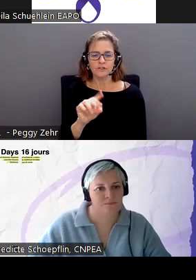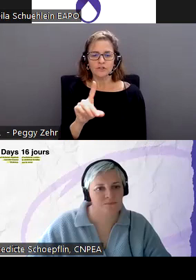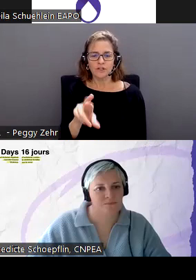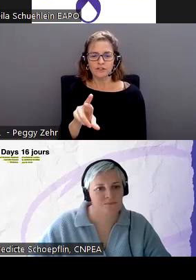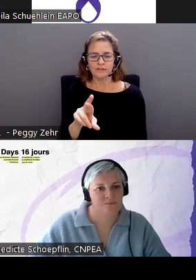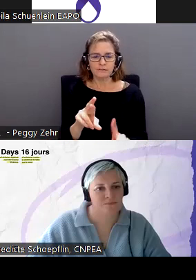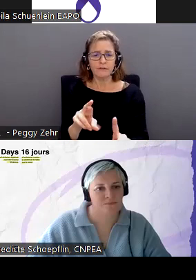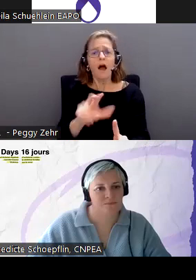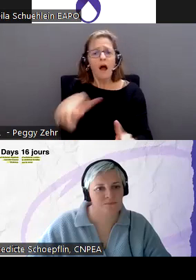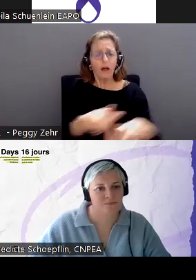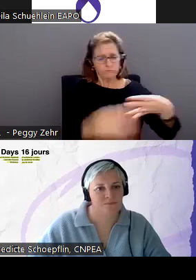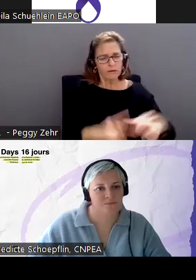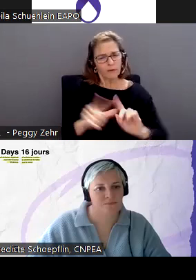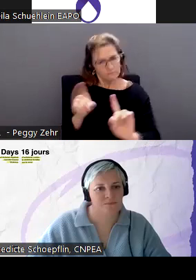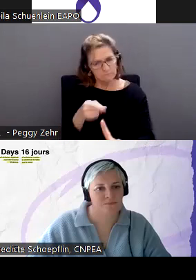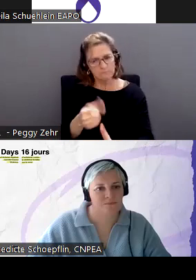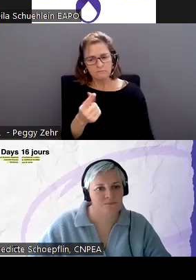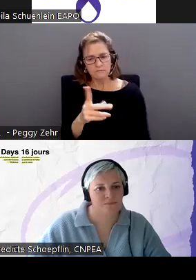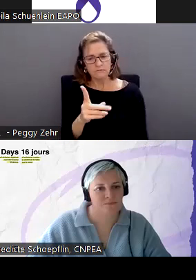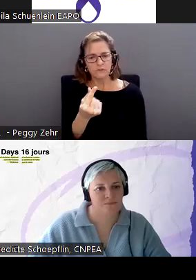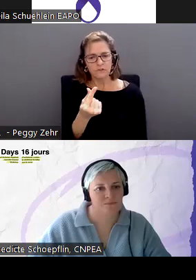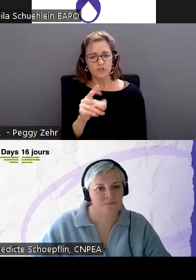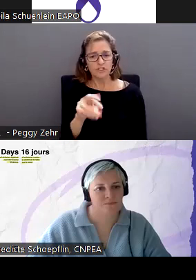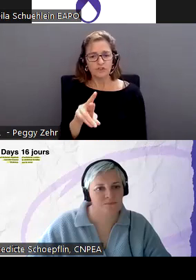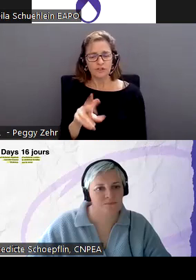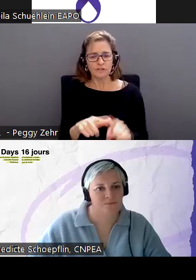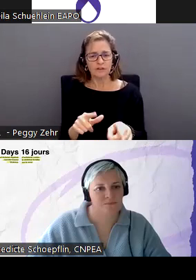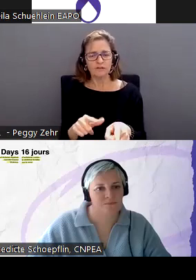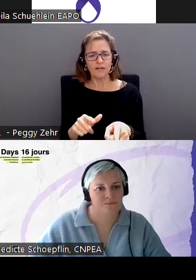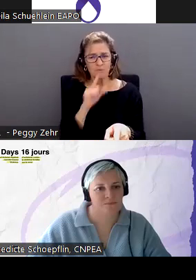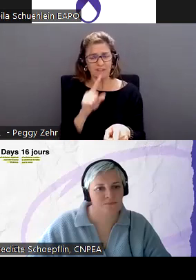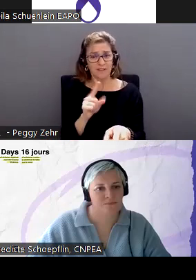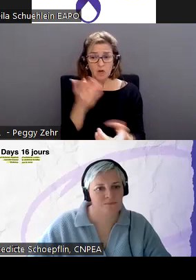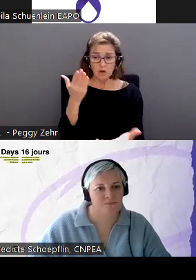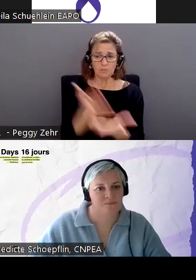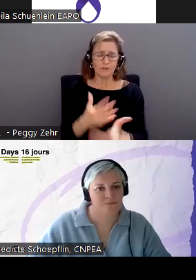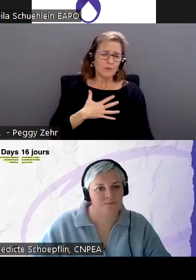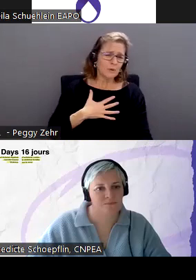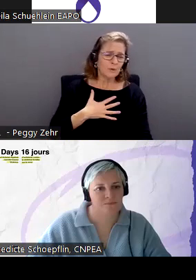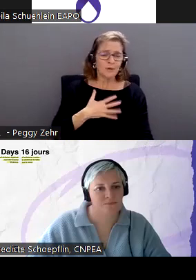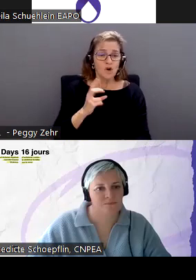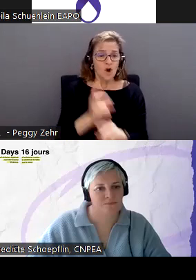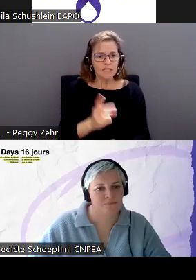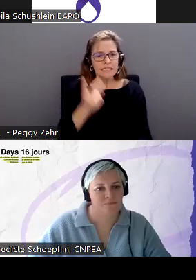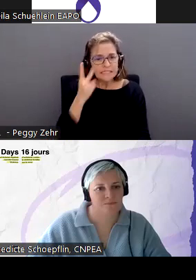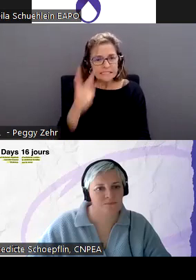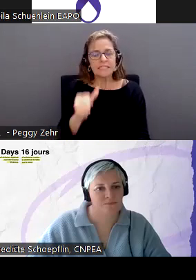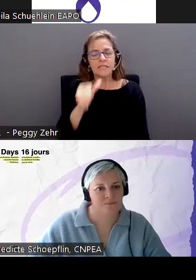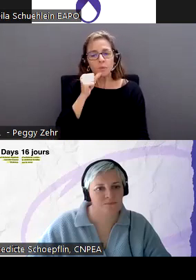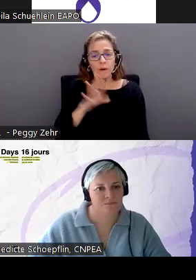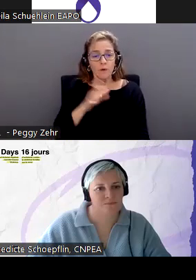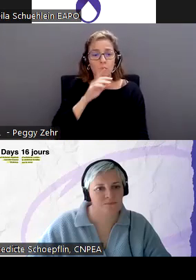family members is the hardest kind of proof that we have to talk about this as gender-based violence. And there is a sense